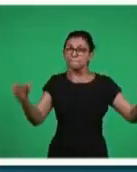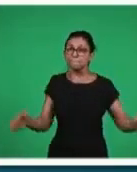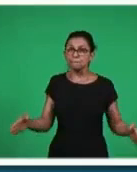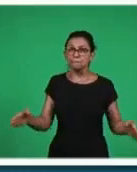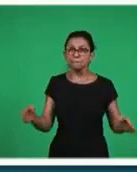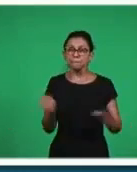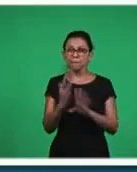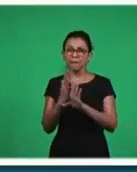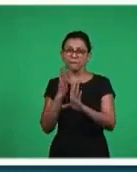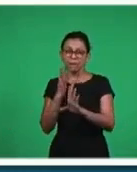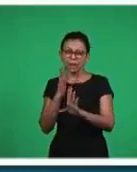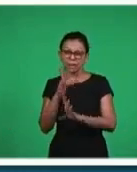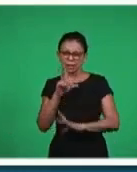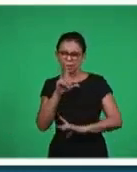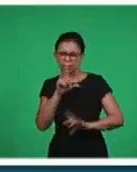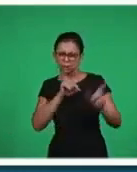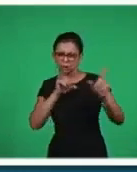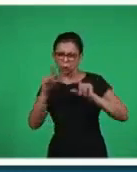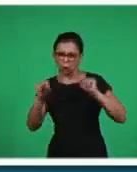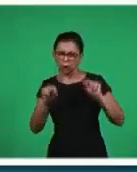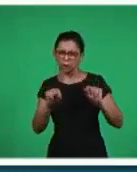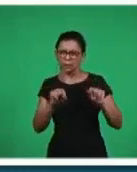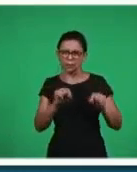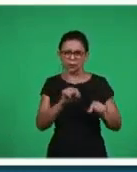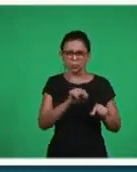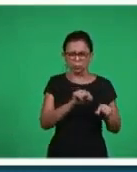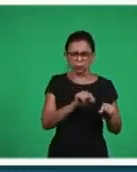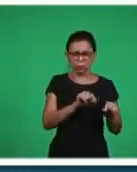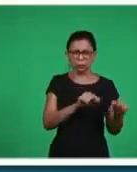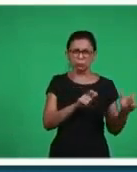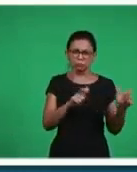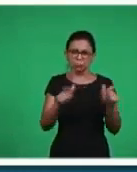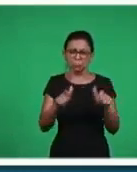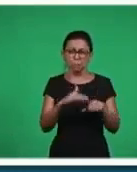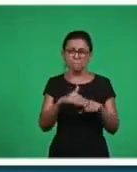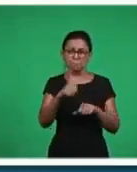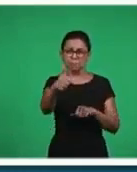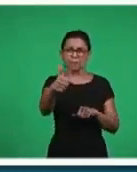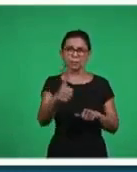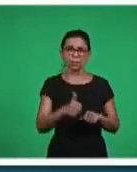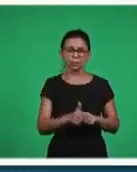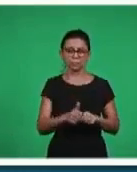But the brethren can observe there. What was the objective of this teaching?